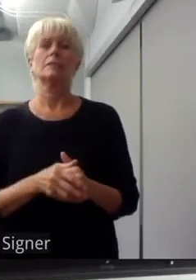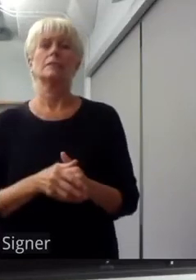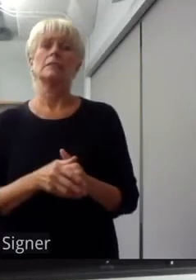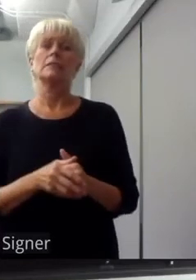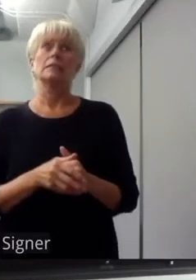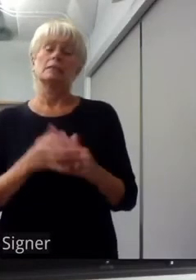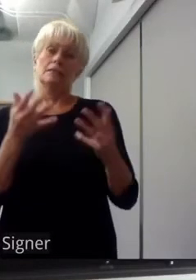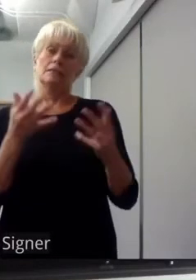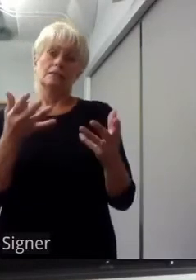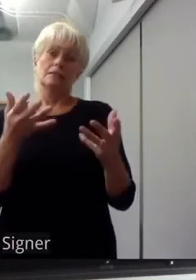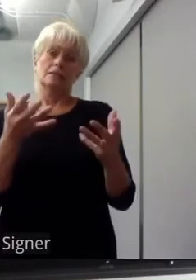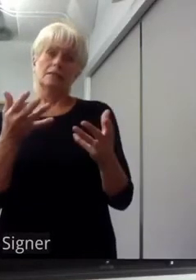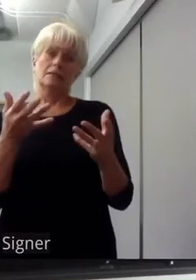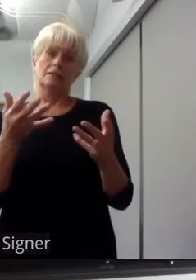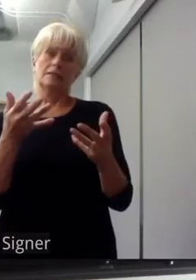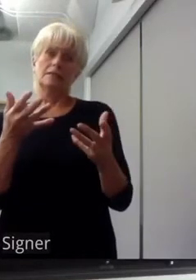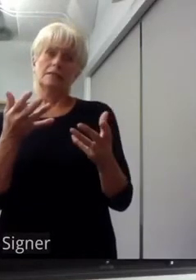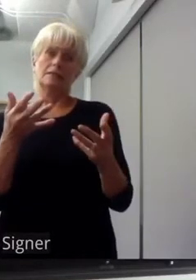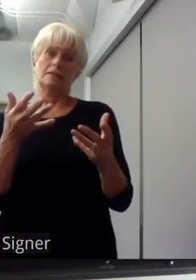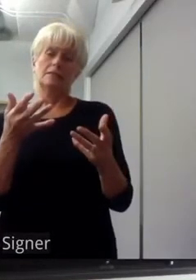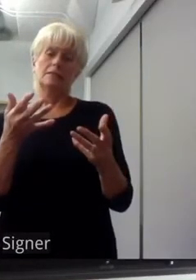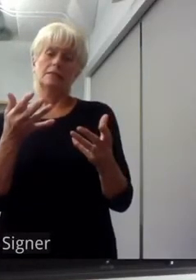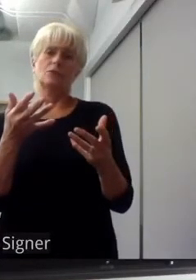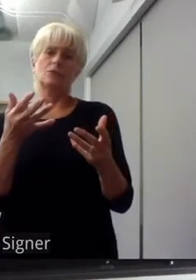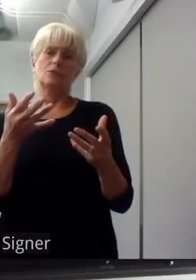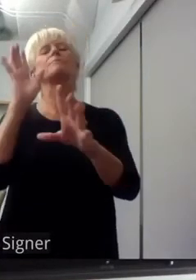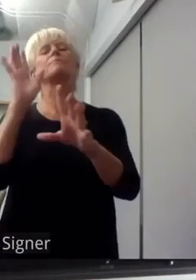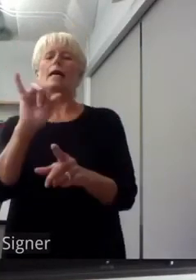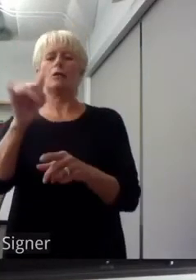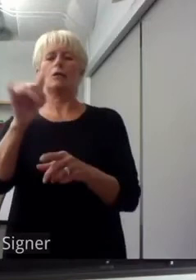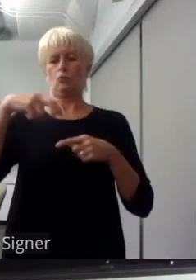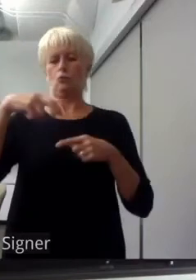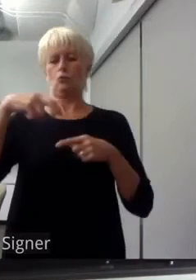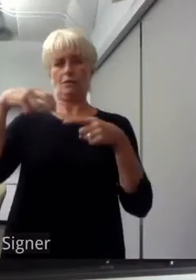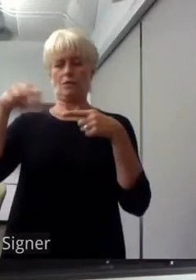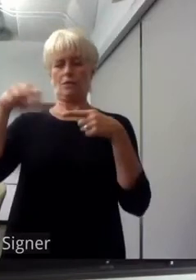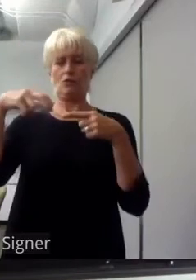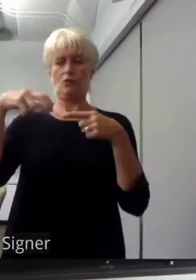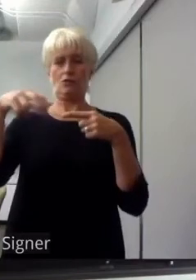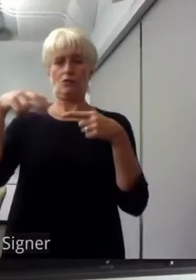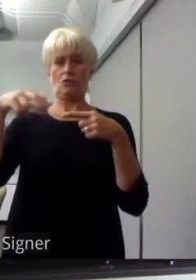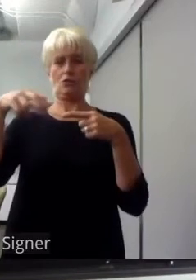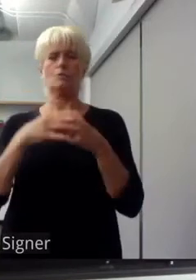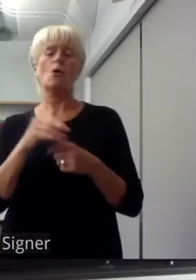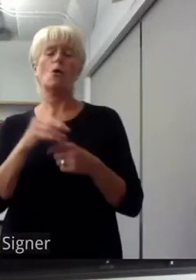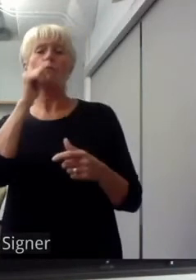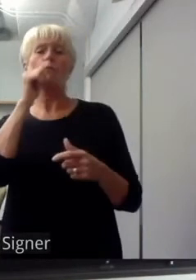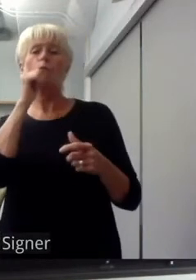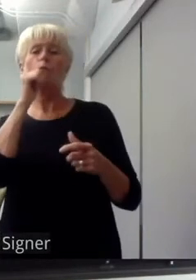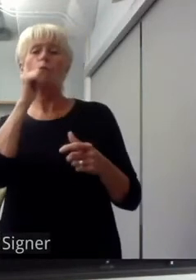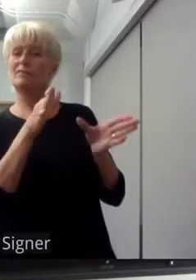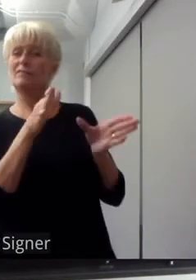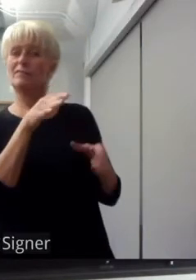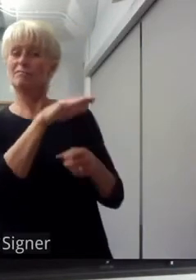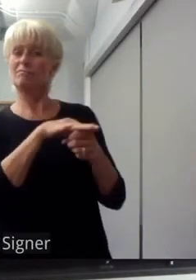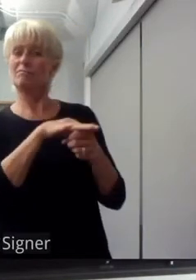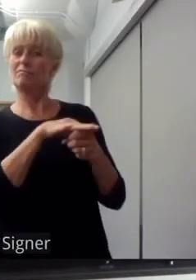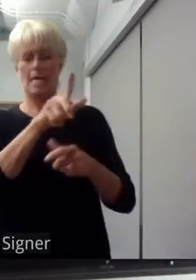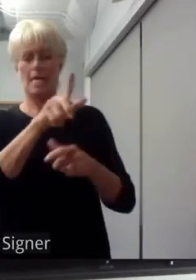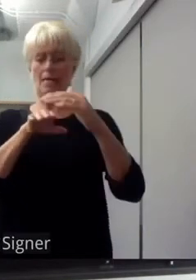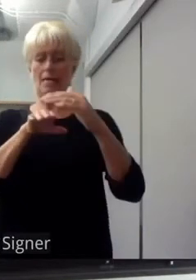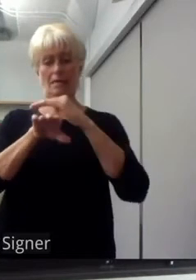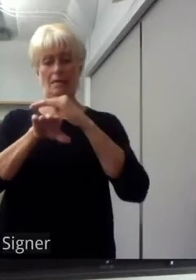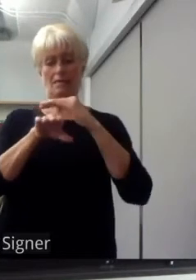of transportation, the private sector, the accessibility groups